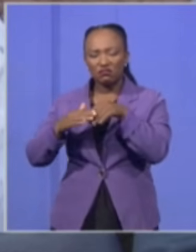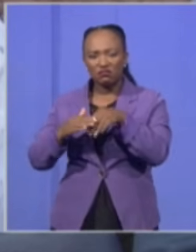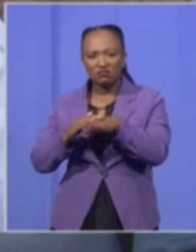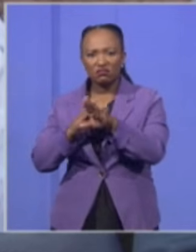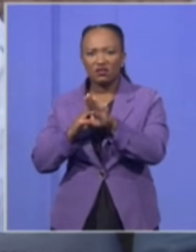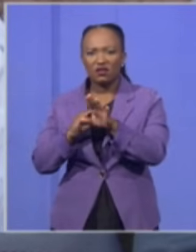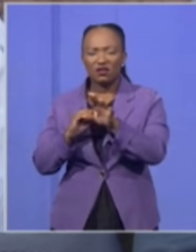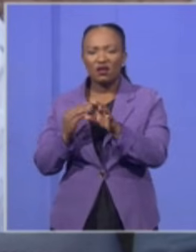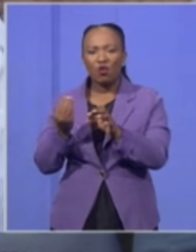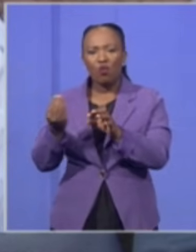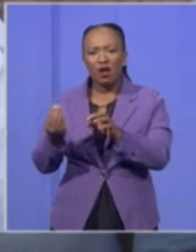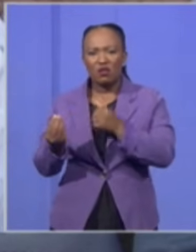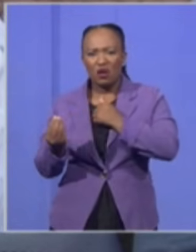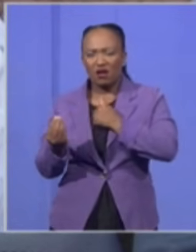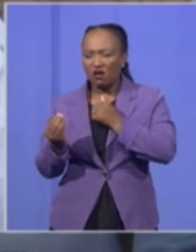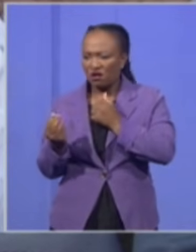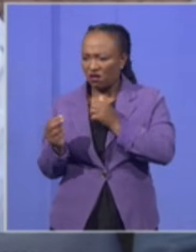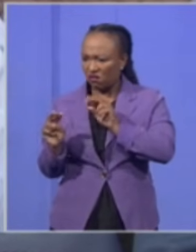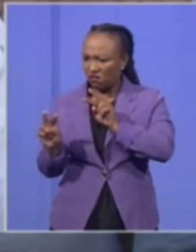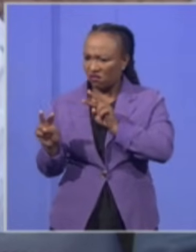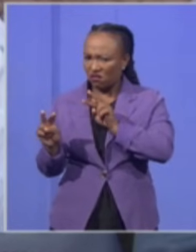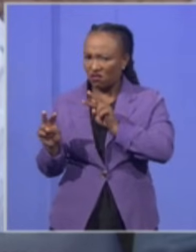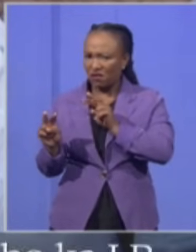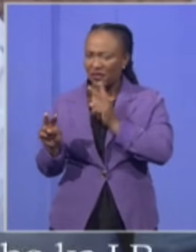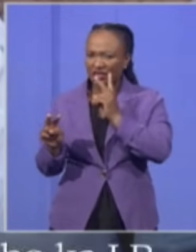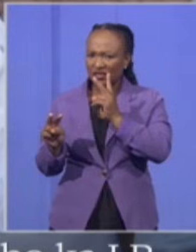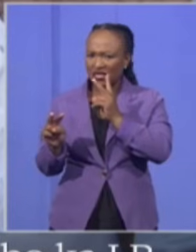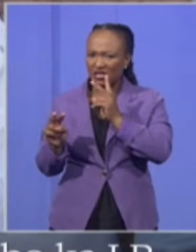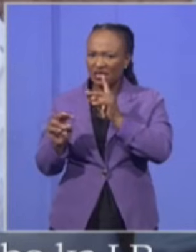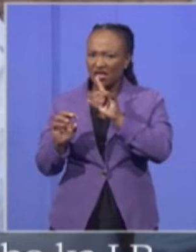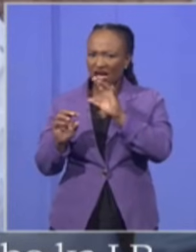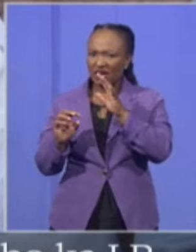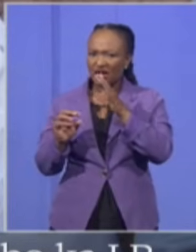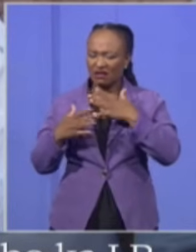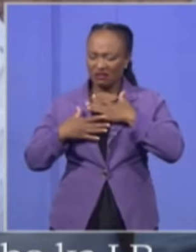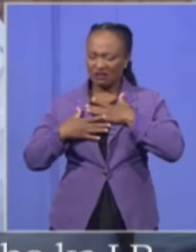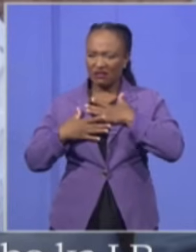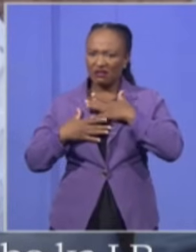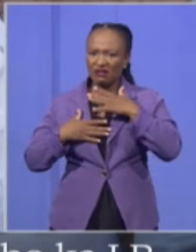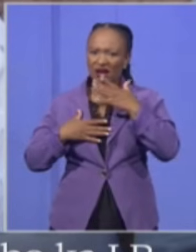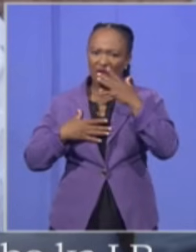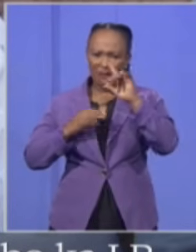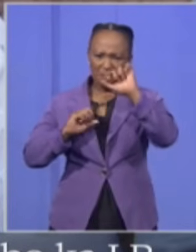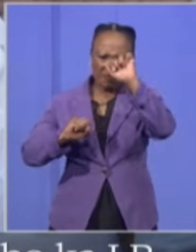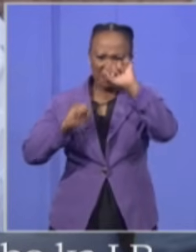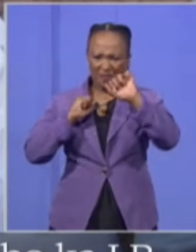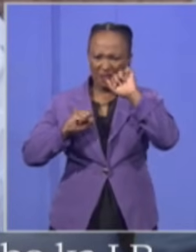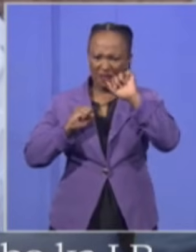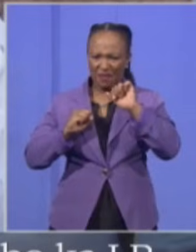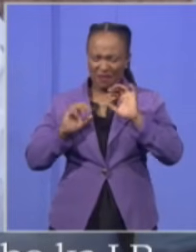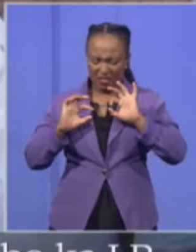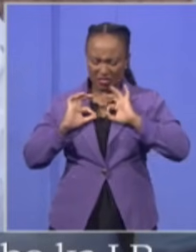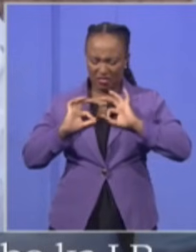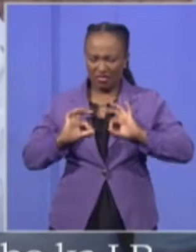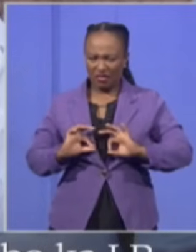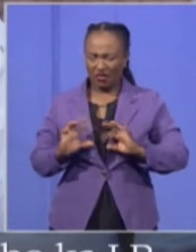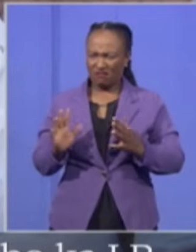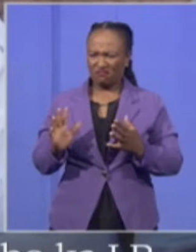ngwana ka mokgo ke mo tsebang ngwana ka ke bonane le mabadi mo go diphatleng a ke tse gore go dira ba mpuditše